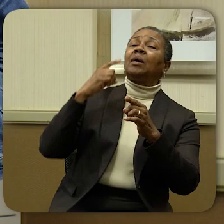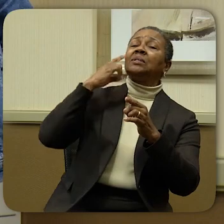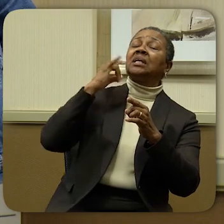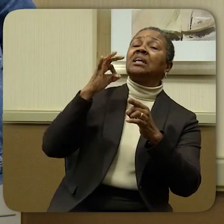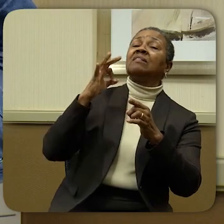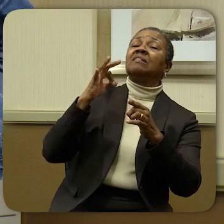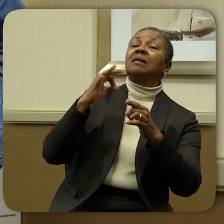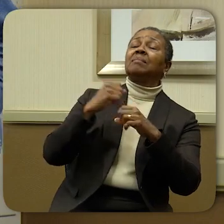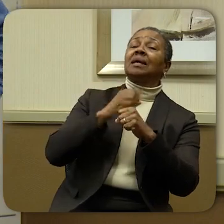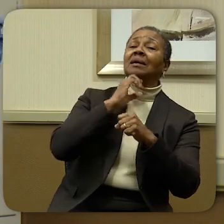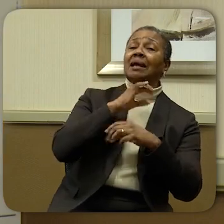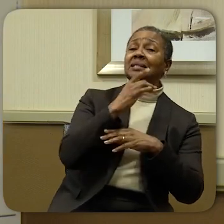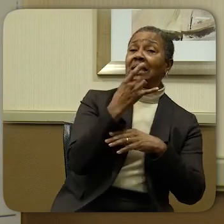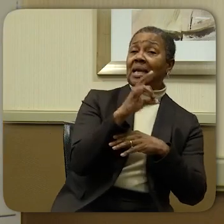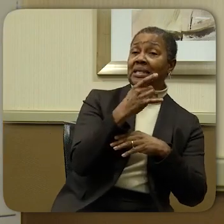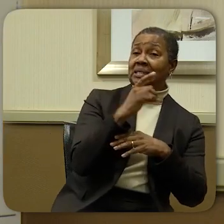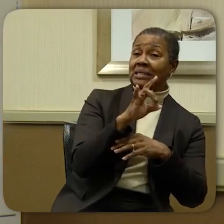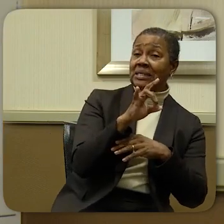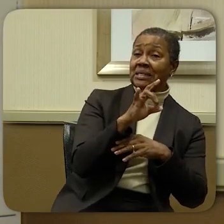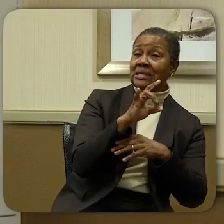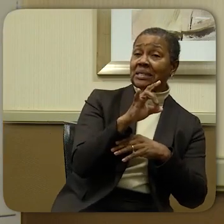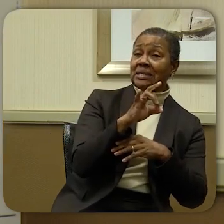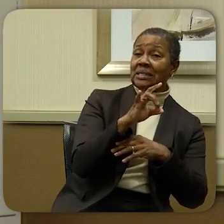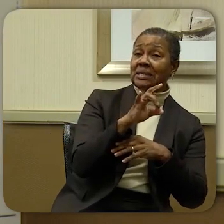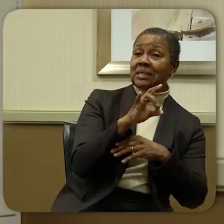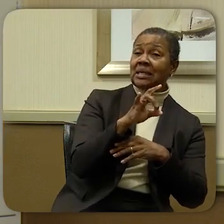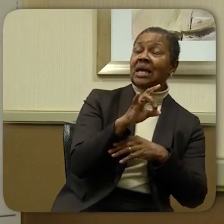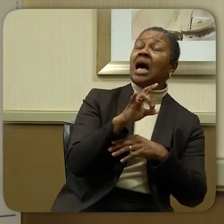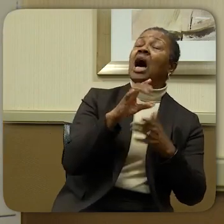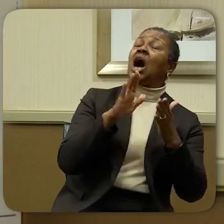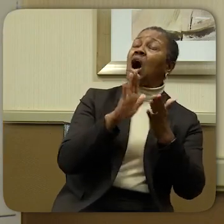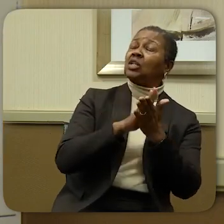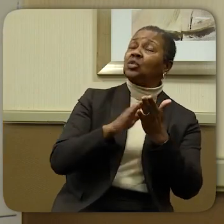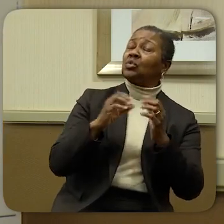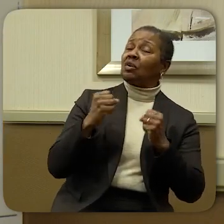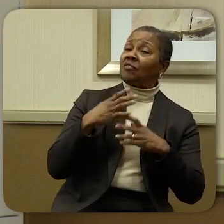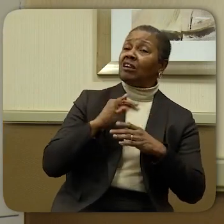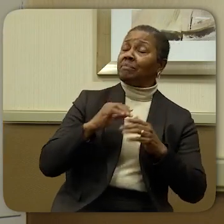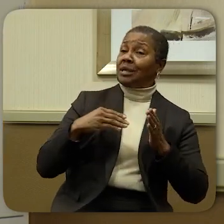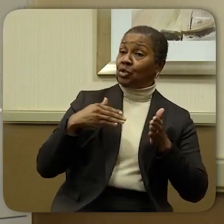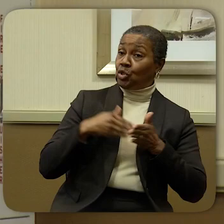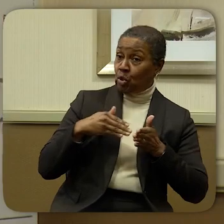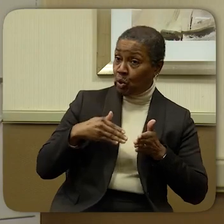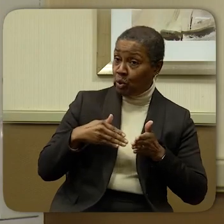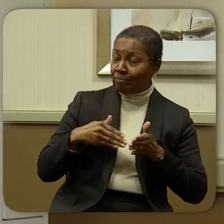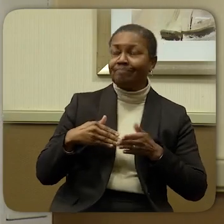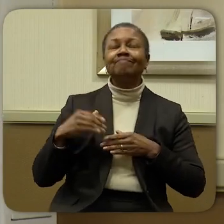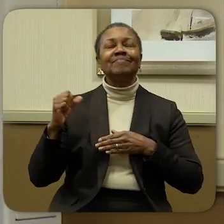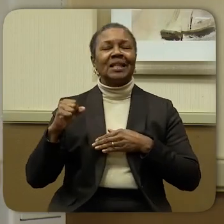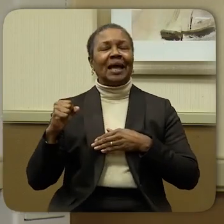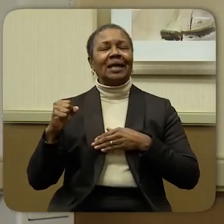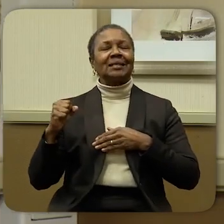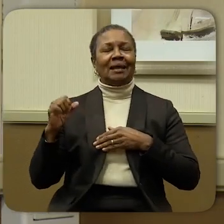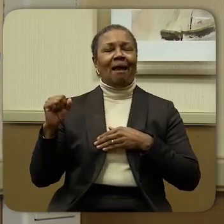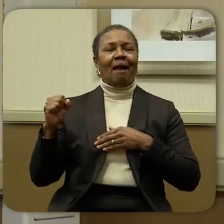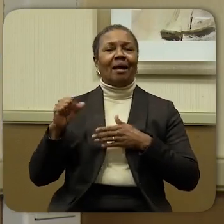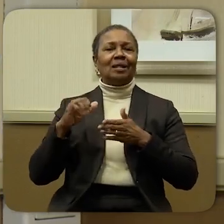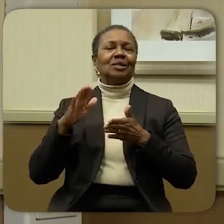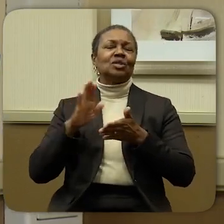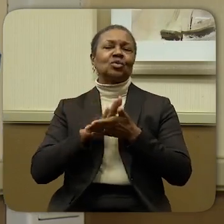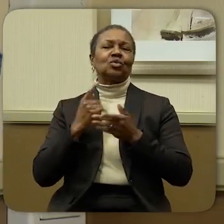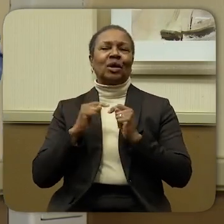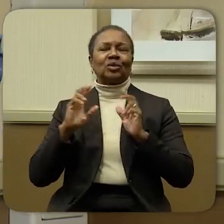making it 18, it's because the district, are they afraid of being sued by the parents or something? Yeah, I think. You know what I mean? It's a lot of like CYA, like,